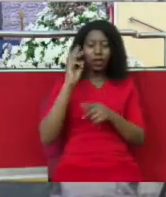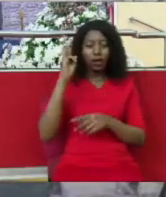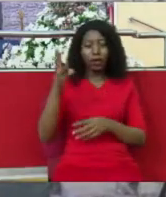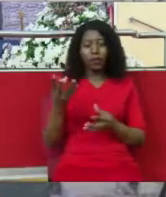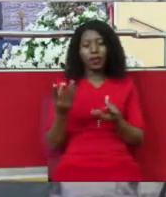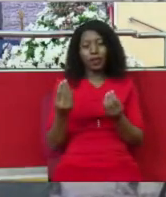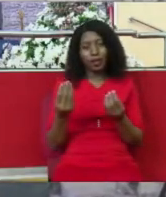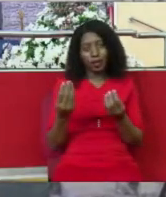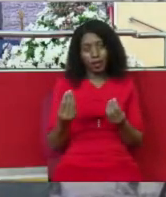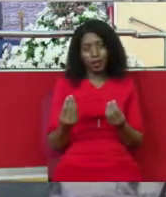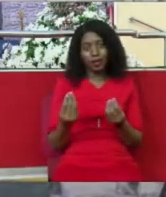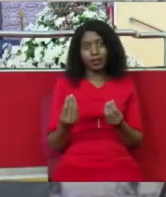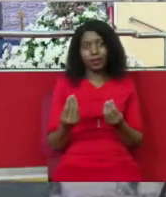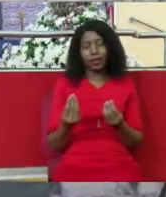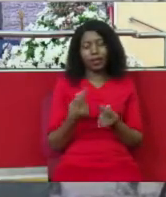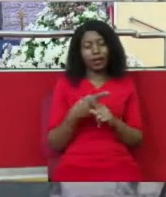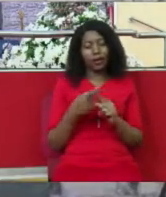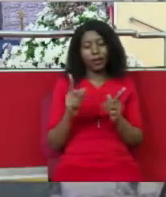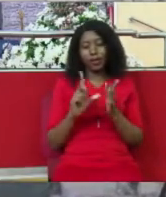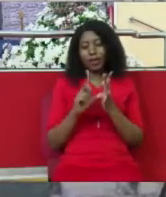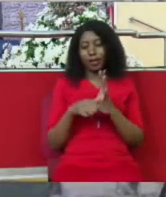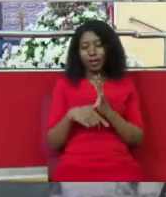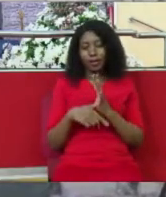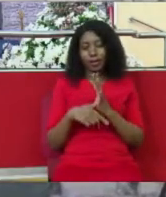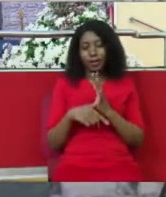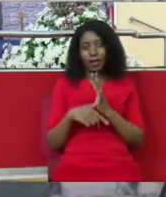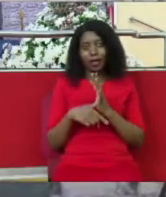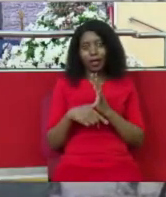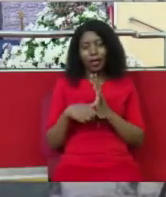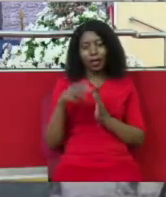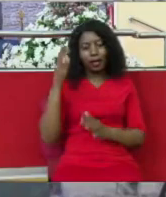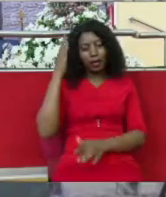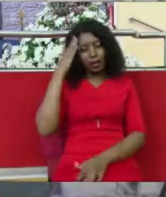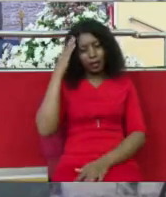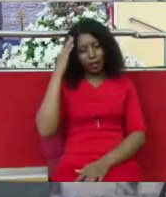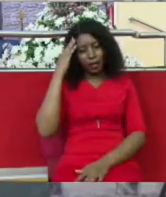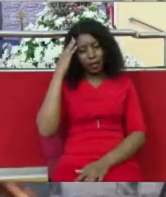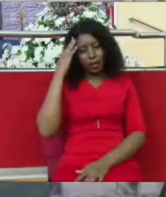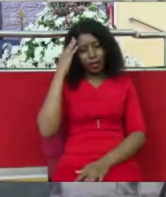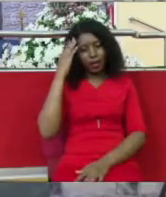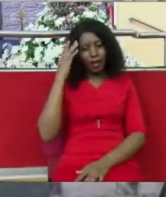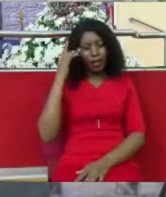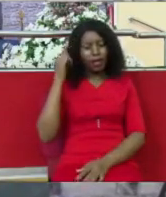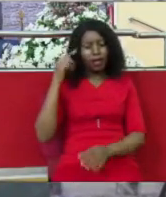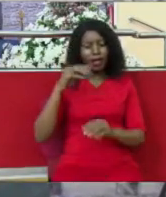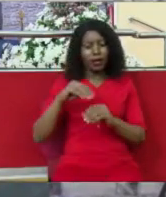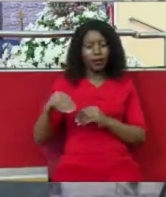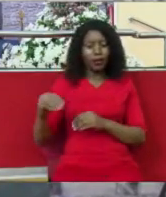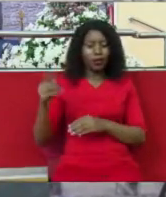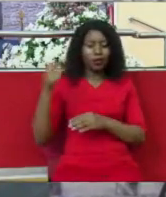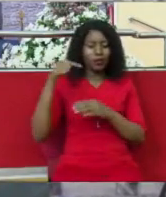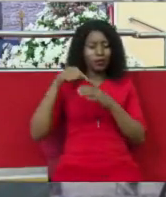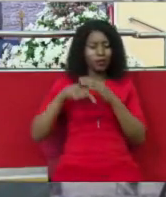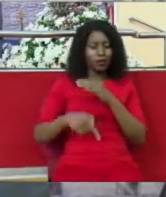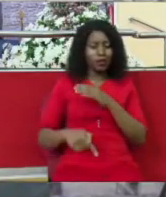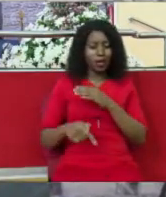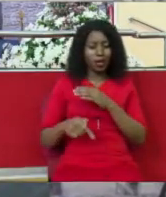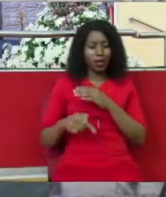along. But he discovered that the more he went down, the more he got himself right into the middle of a